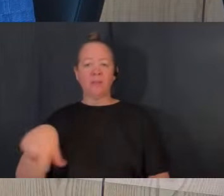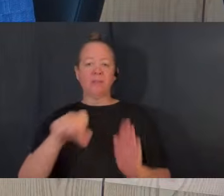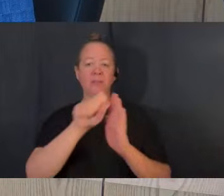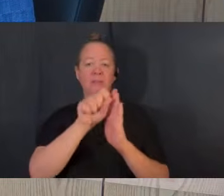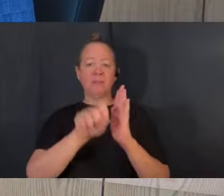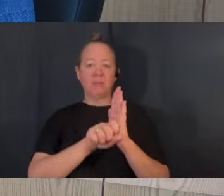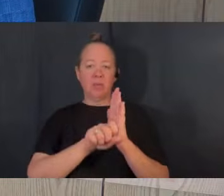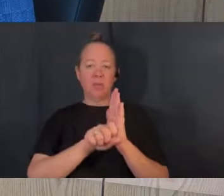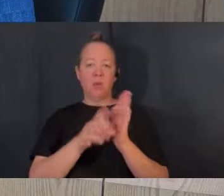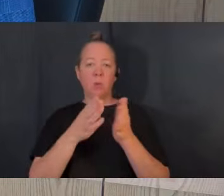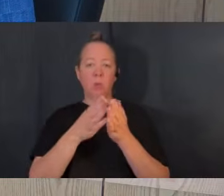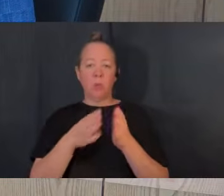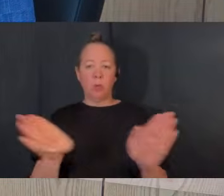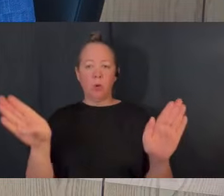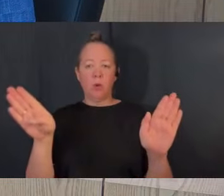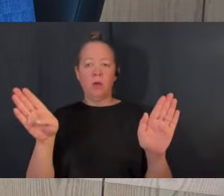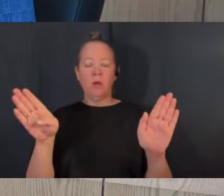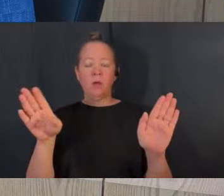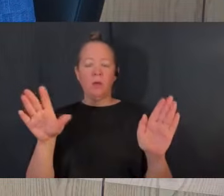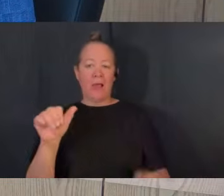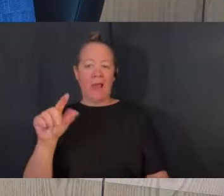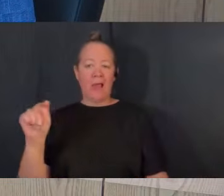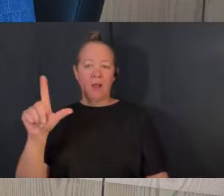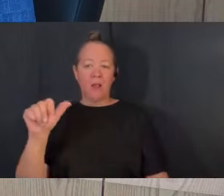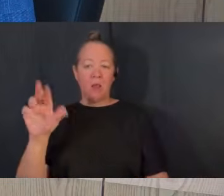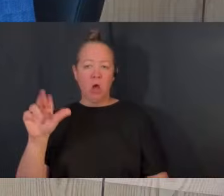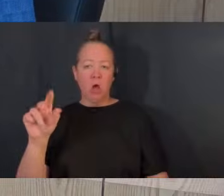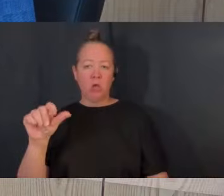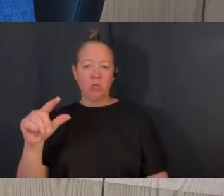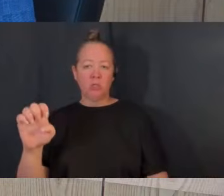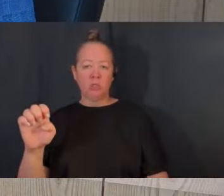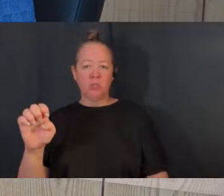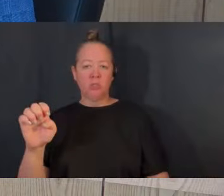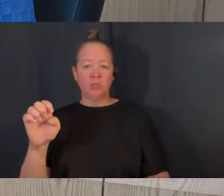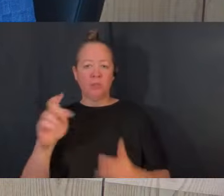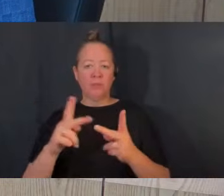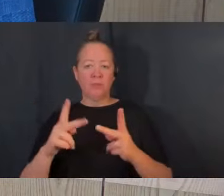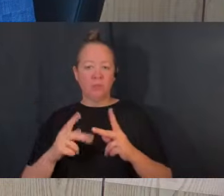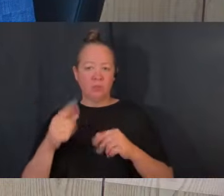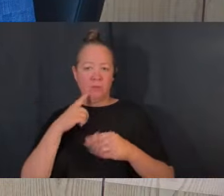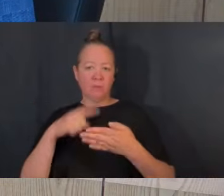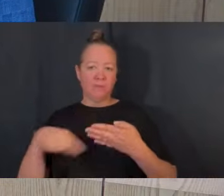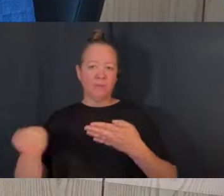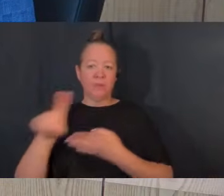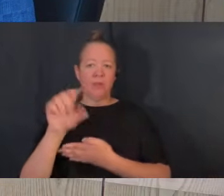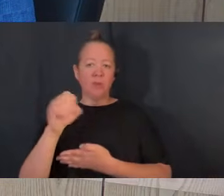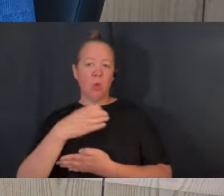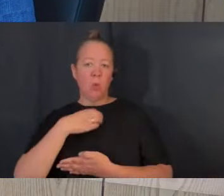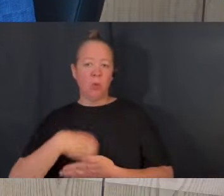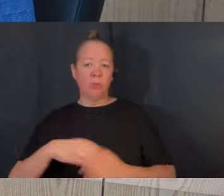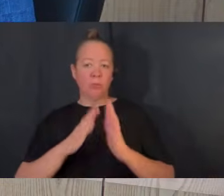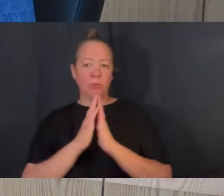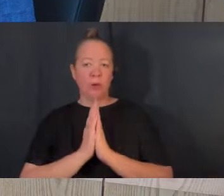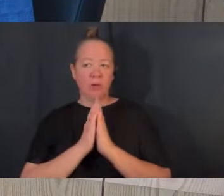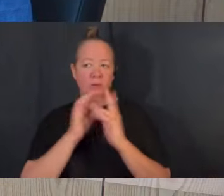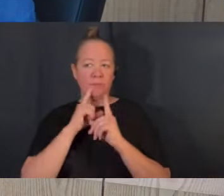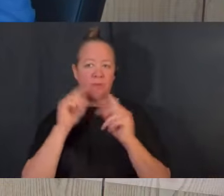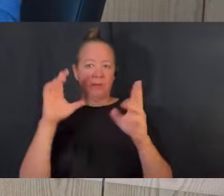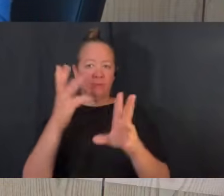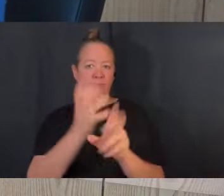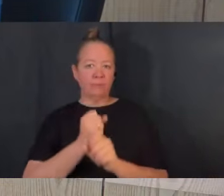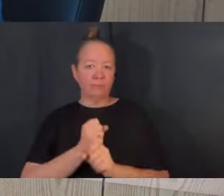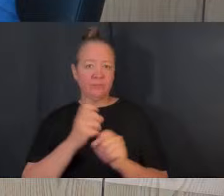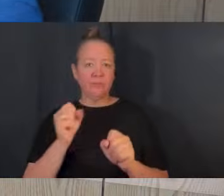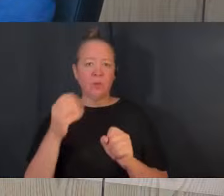as well, next week. So good luck, wishes and prayers to me regarding that. Thank you very much. I yield